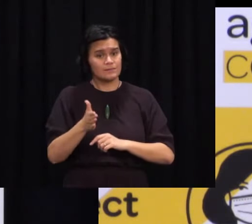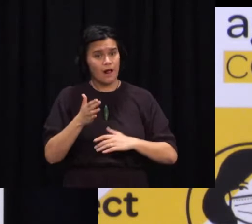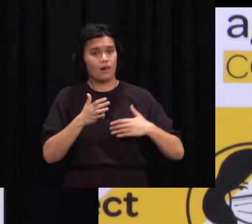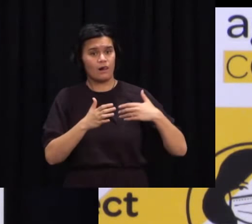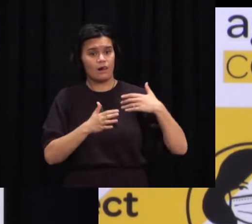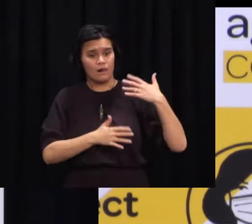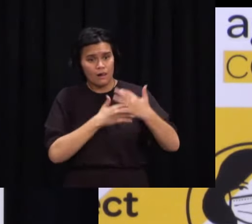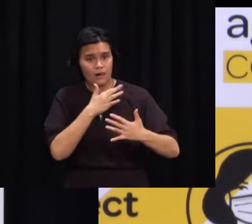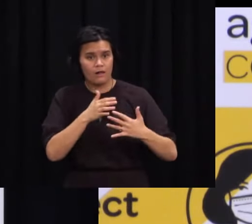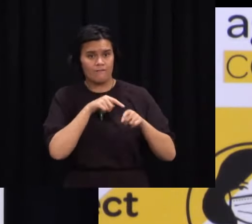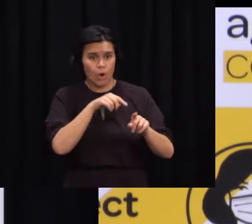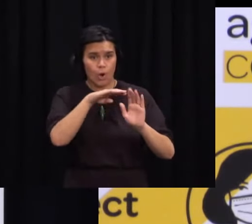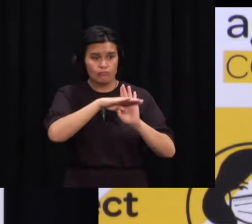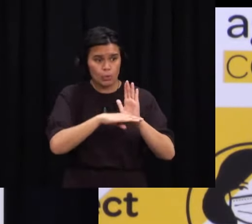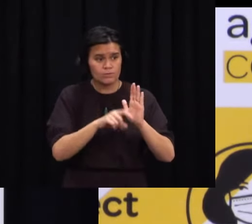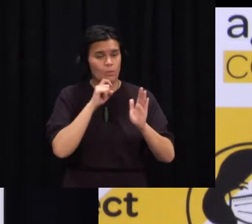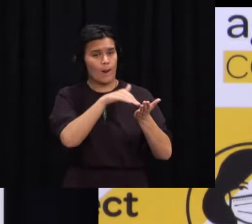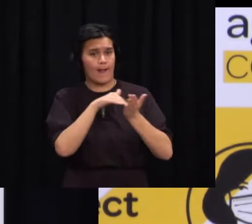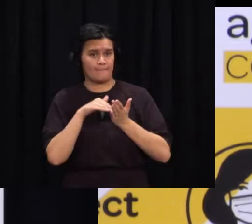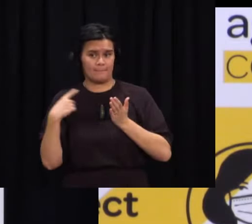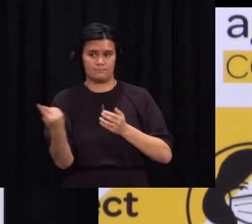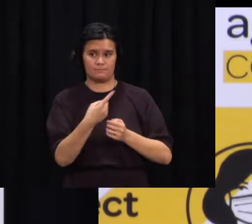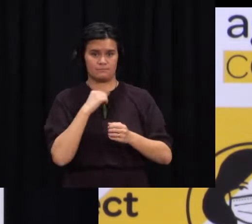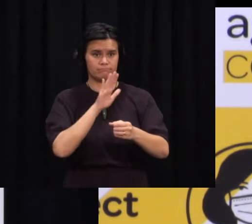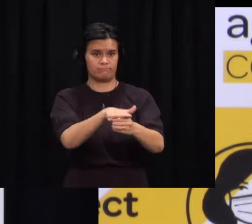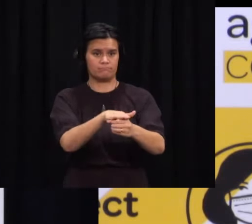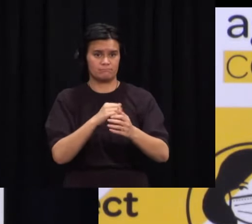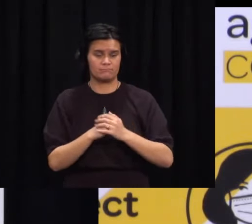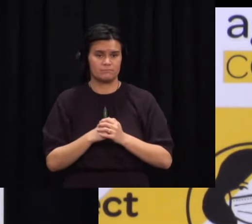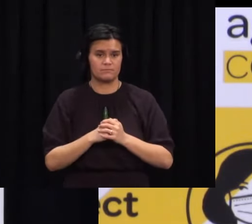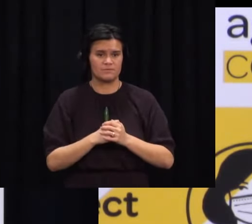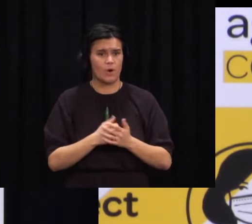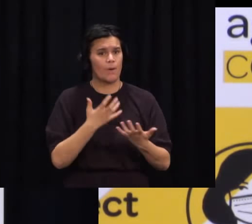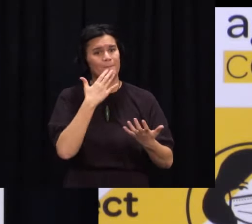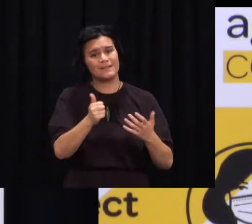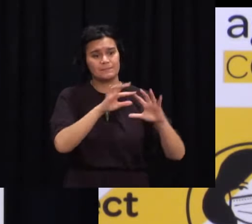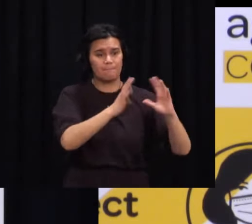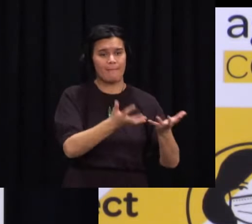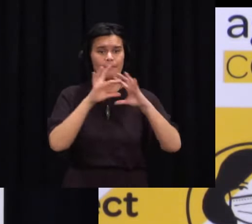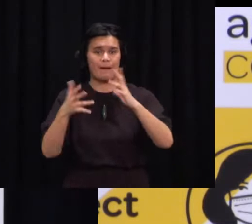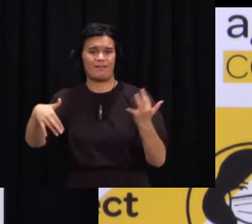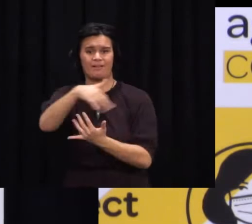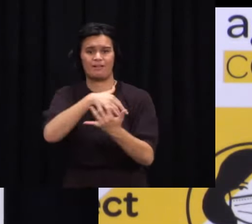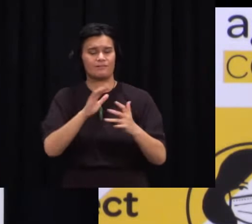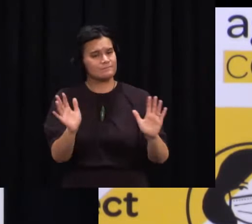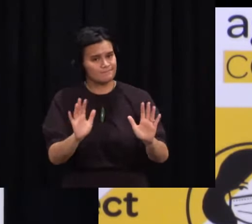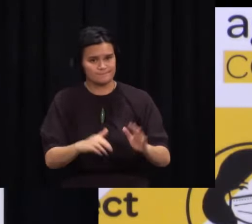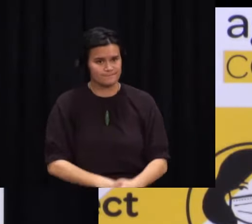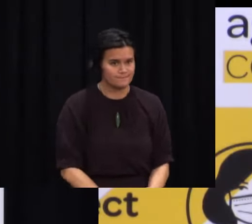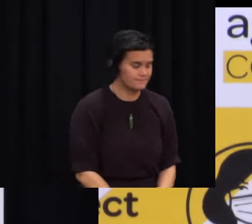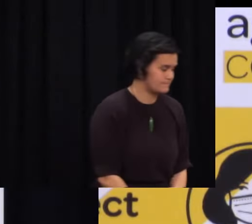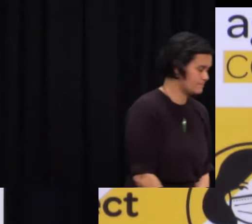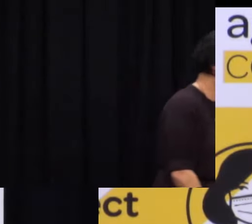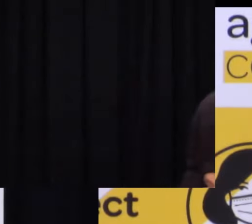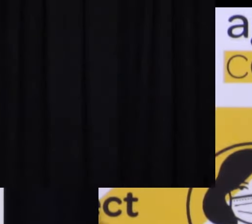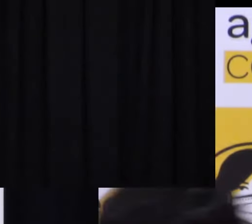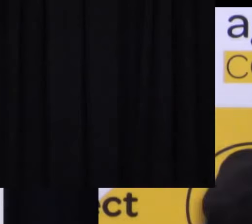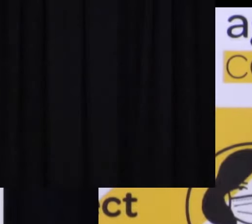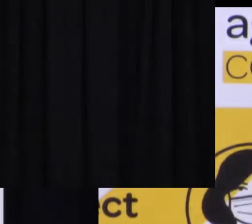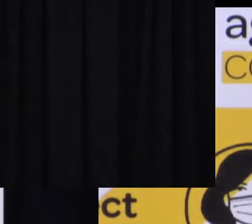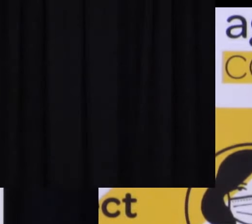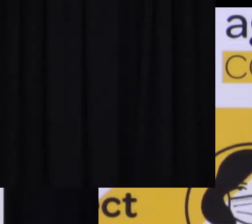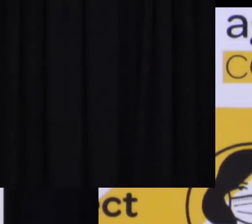important parts of level 3 are upheld, and that includes just not mixing and mingling with others Right, so there was a... Who haven't I had? Joe, in